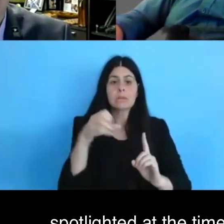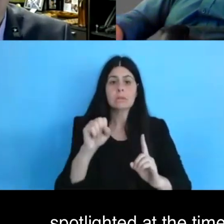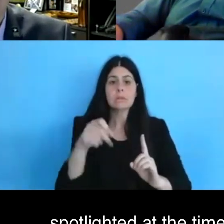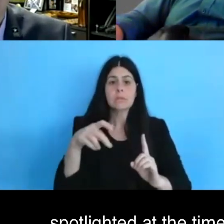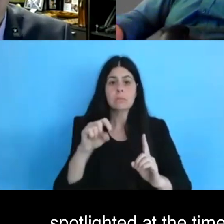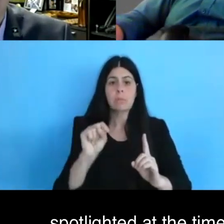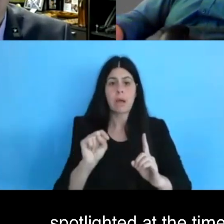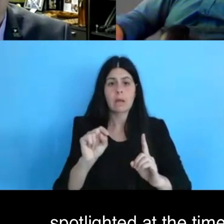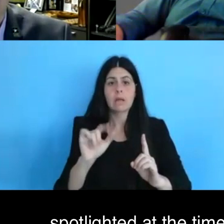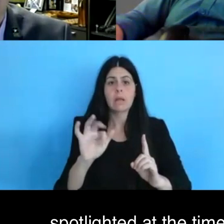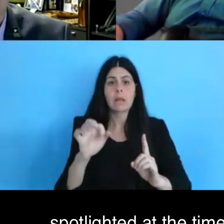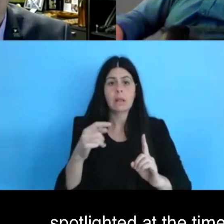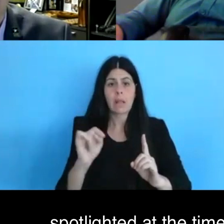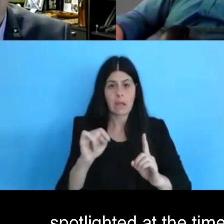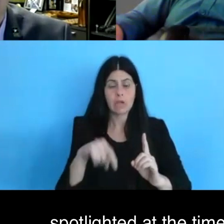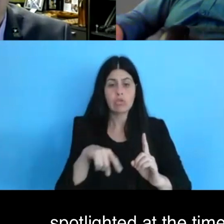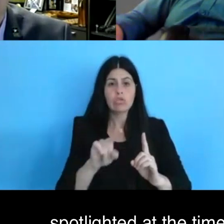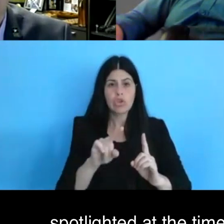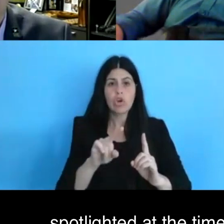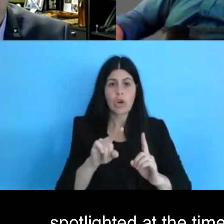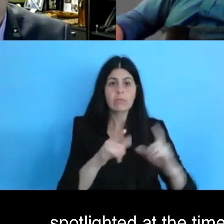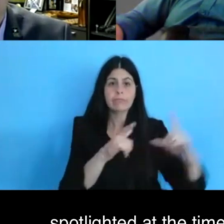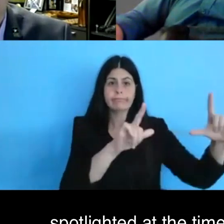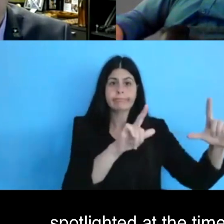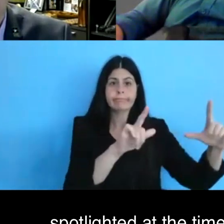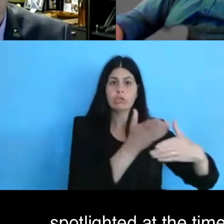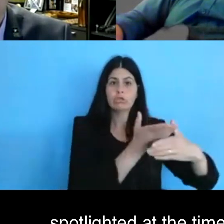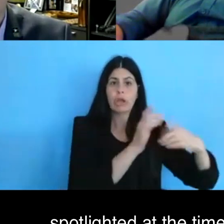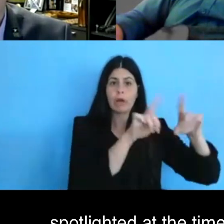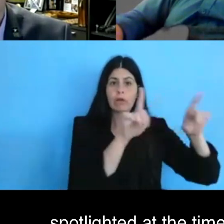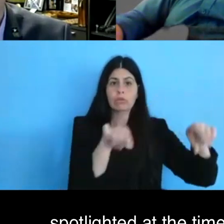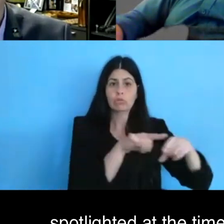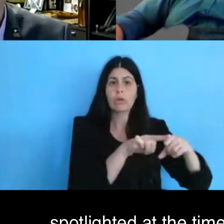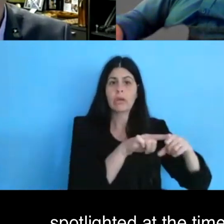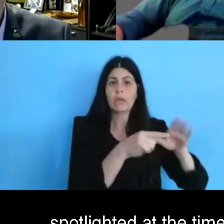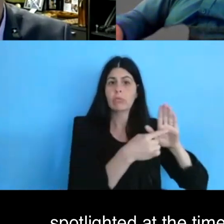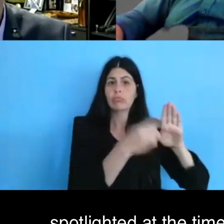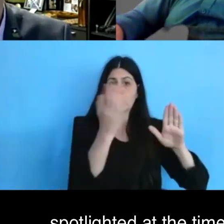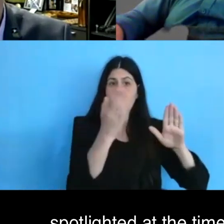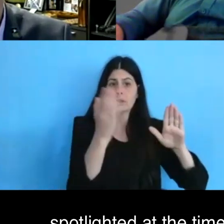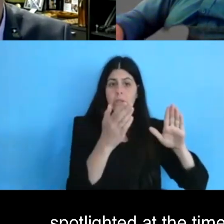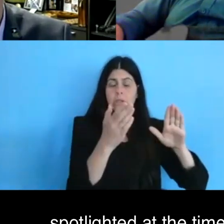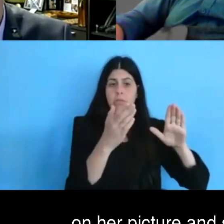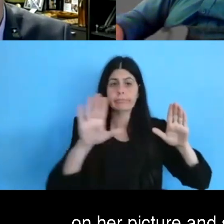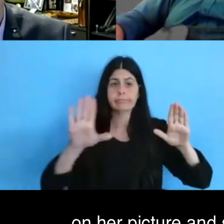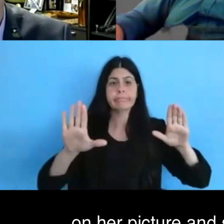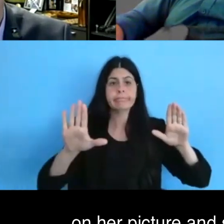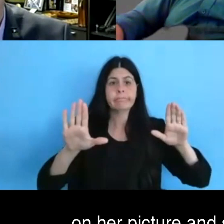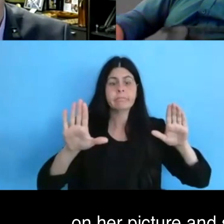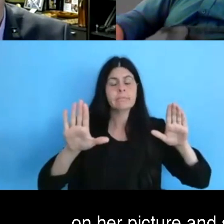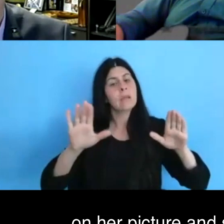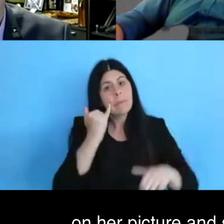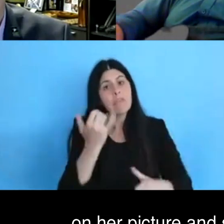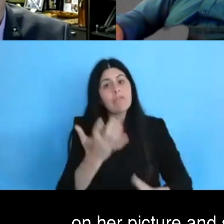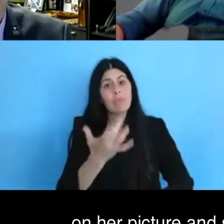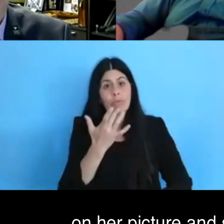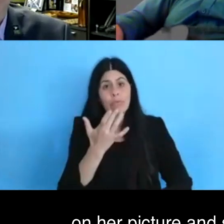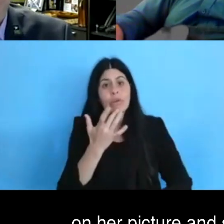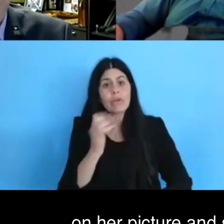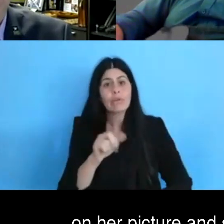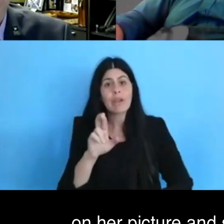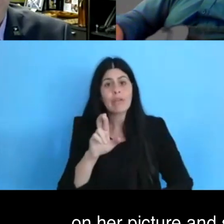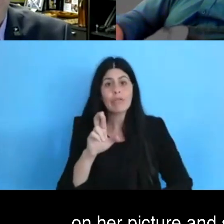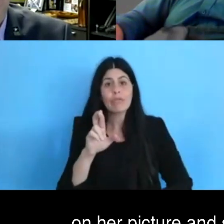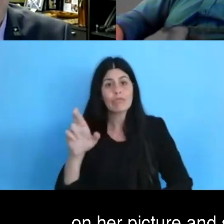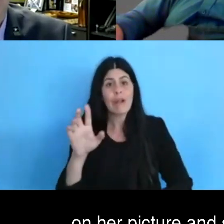the presentation is up, but if you would like, you can also right-click on her picture and spotlight